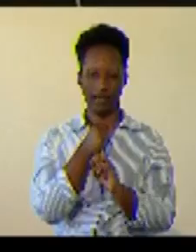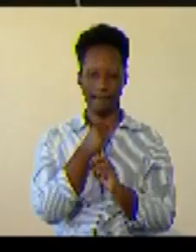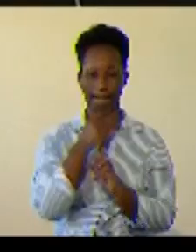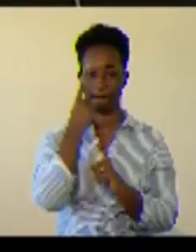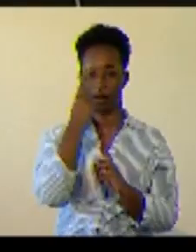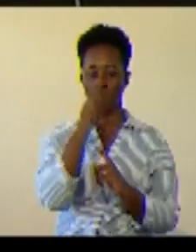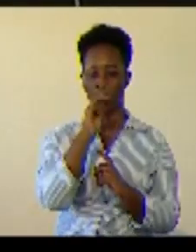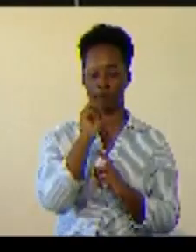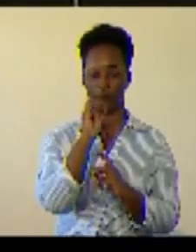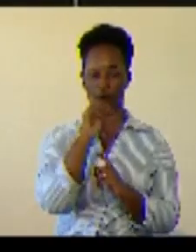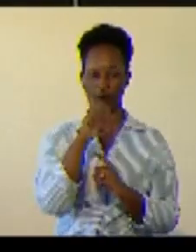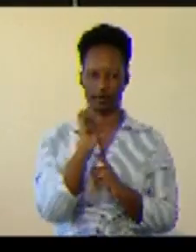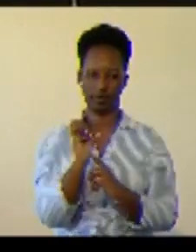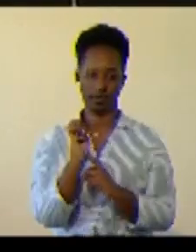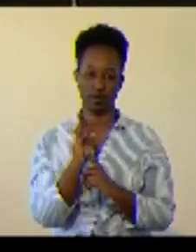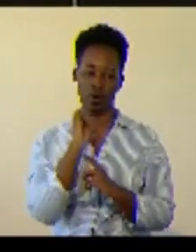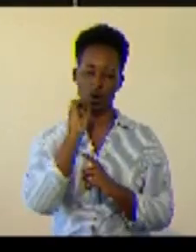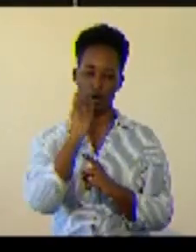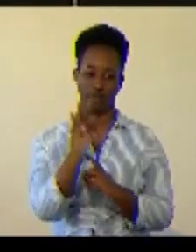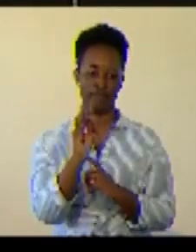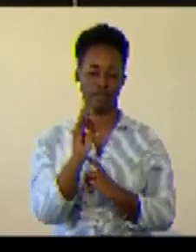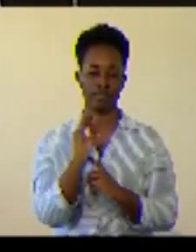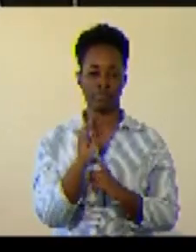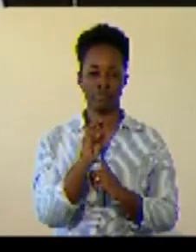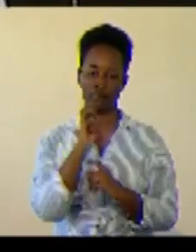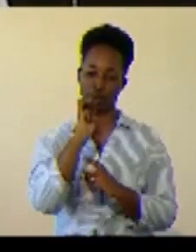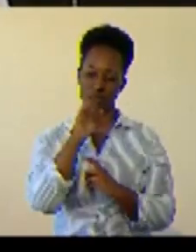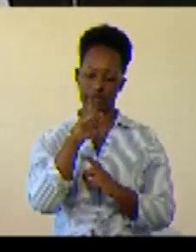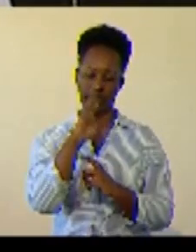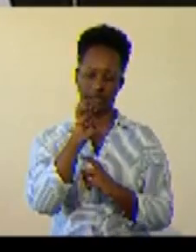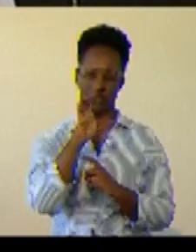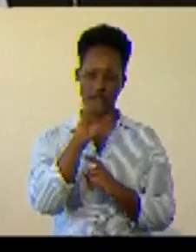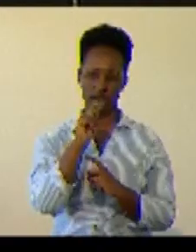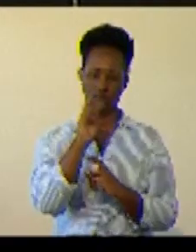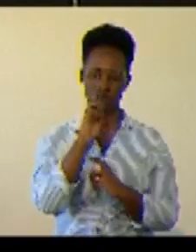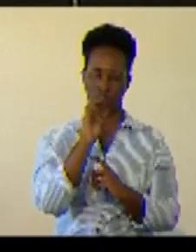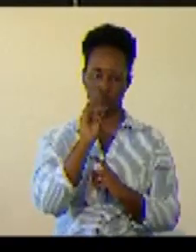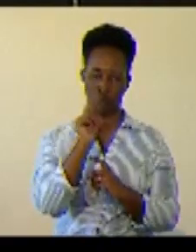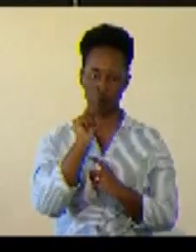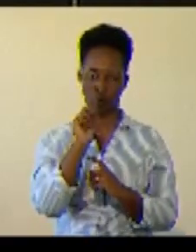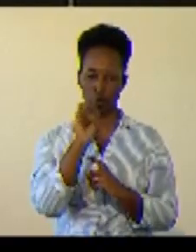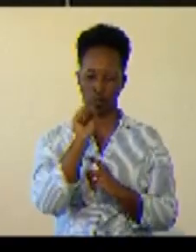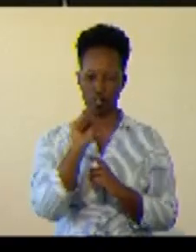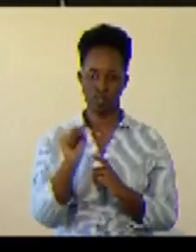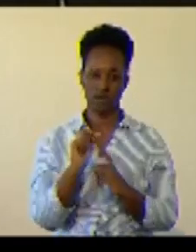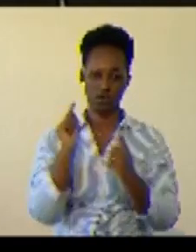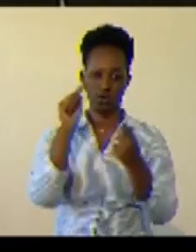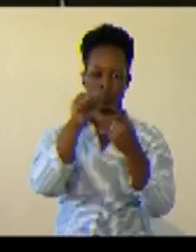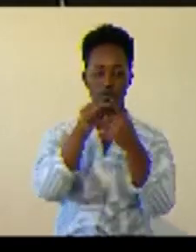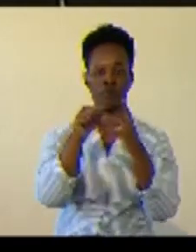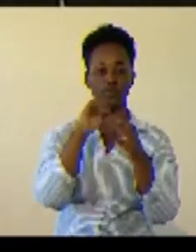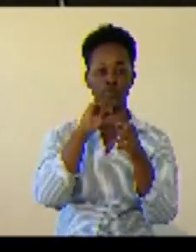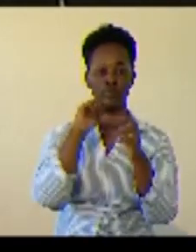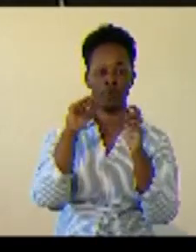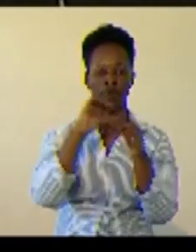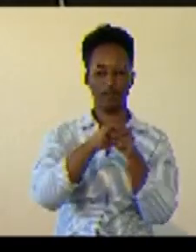1 mole of electrons to form negative